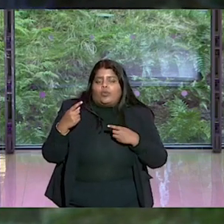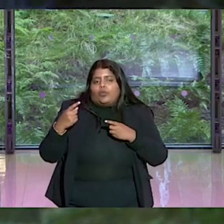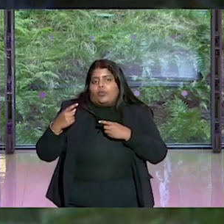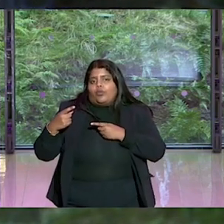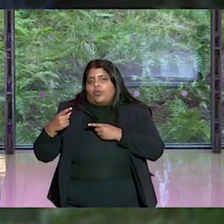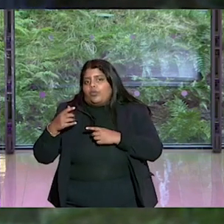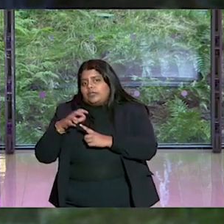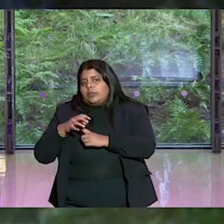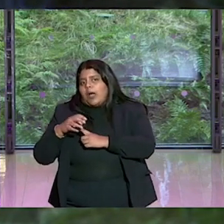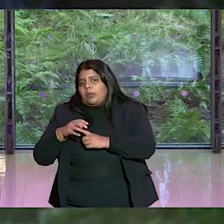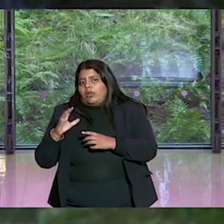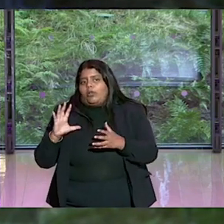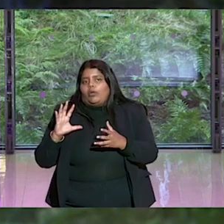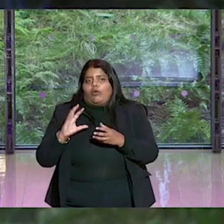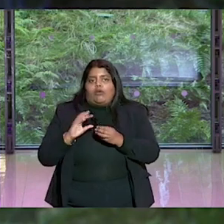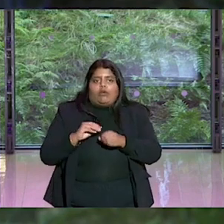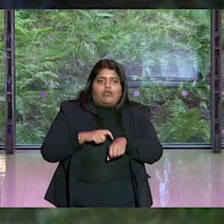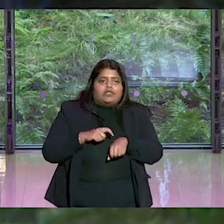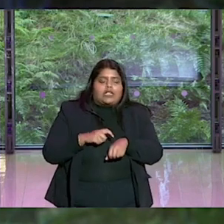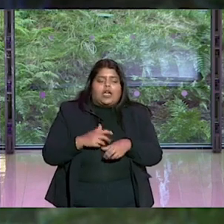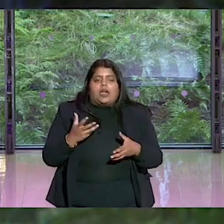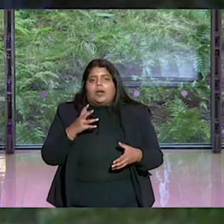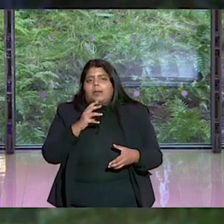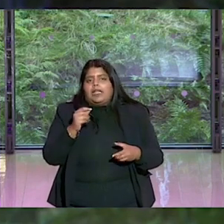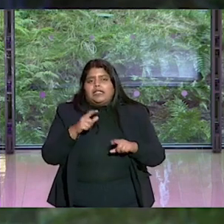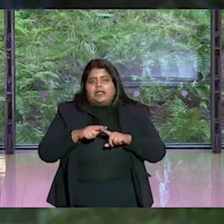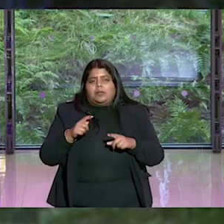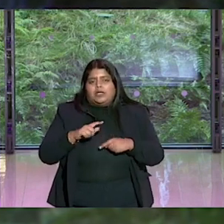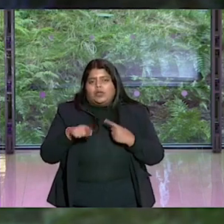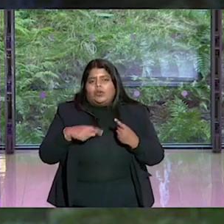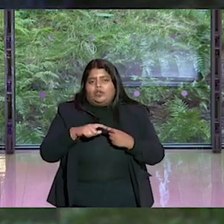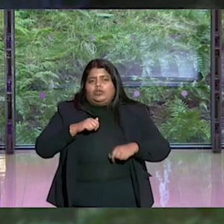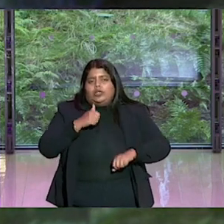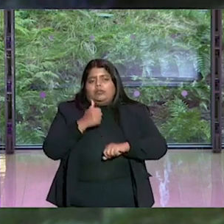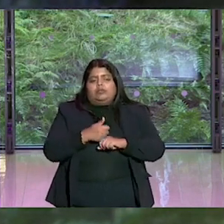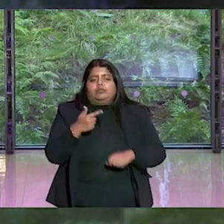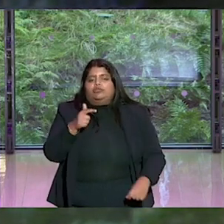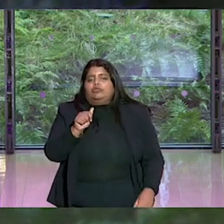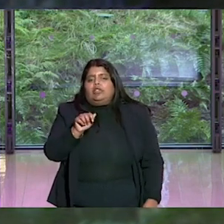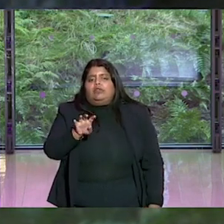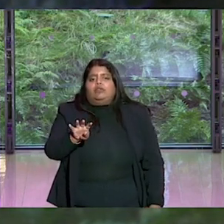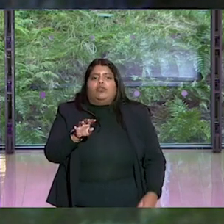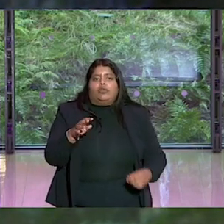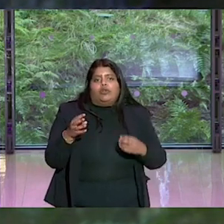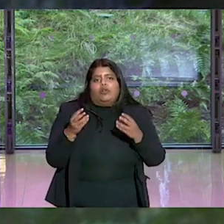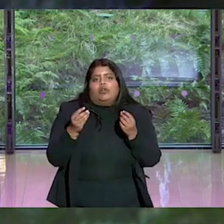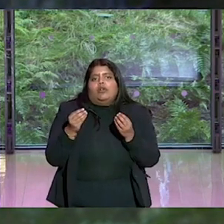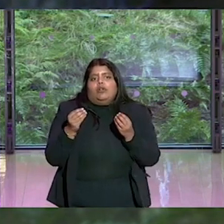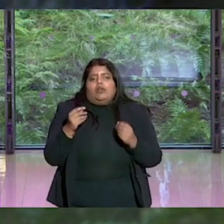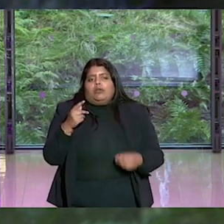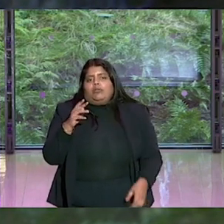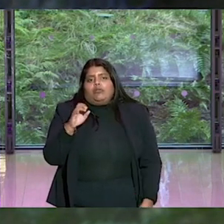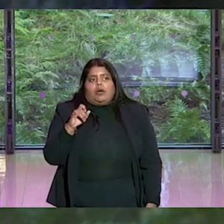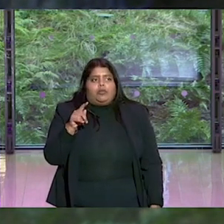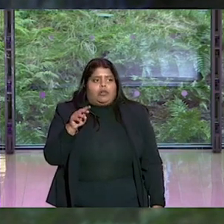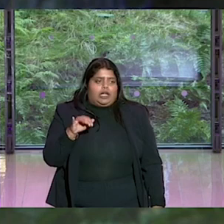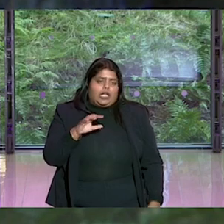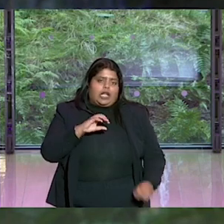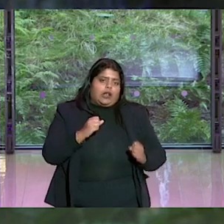need. It also depends a little bit on when you set up your GA4 property and how much data lives